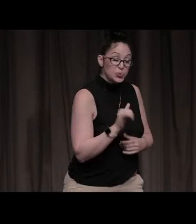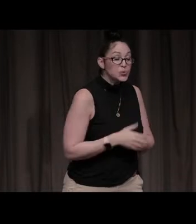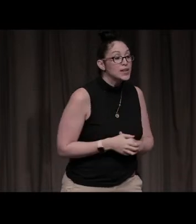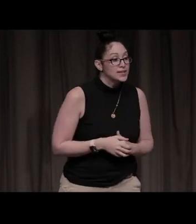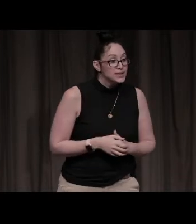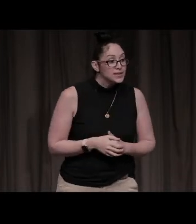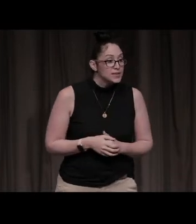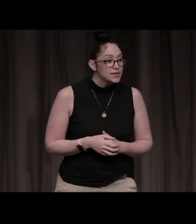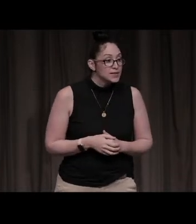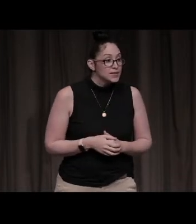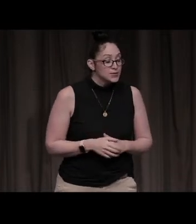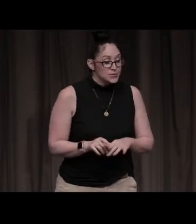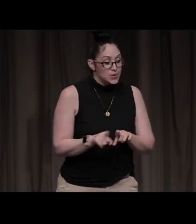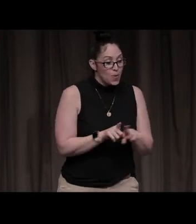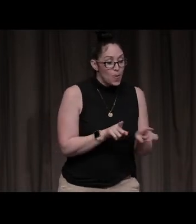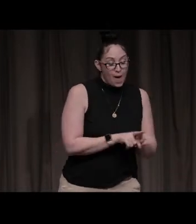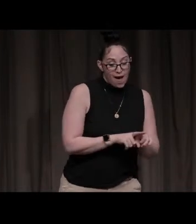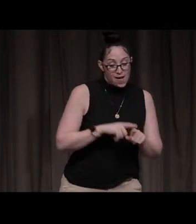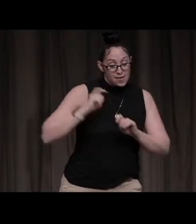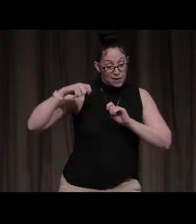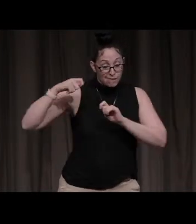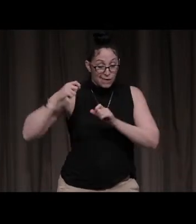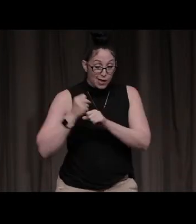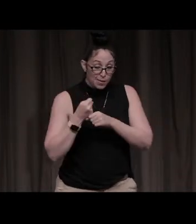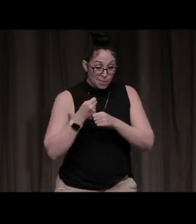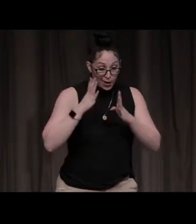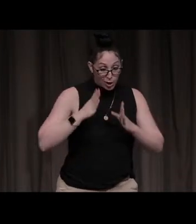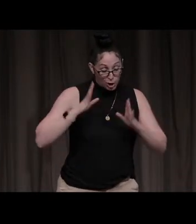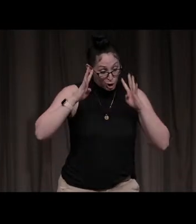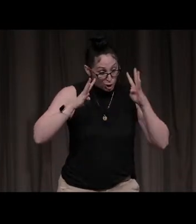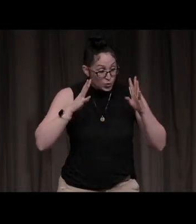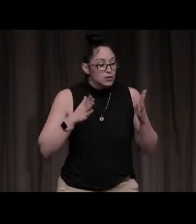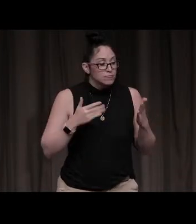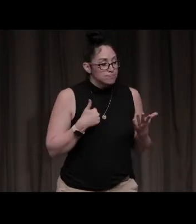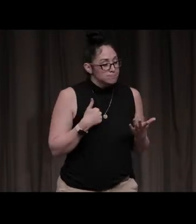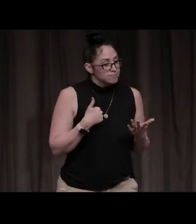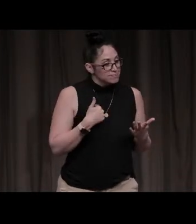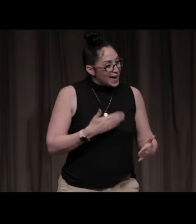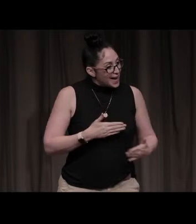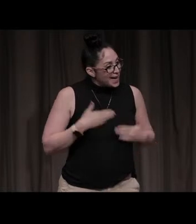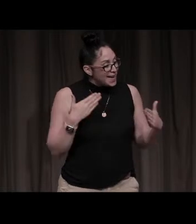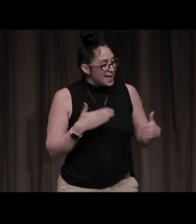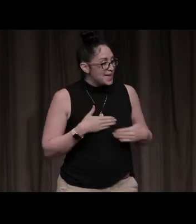as a filmmaker and a cinematographer, I'm really happy that there's